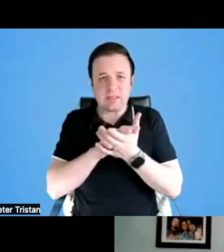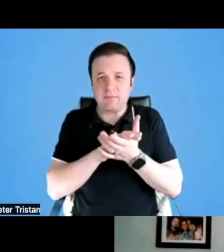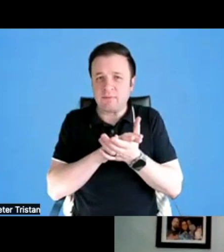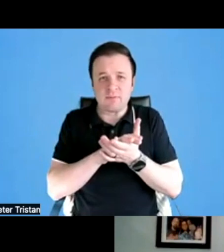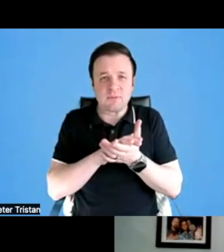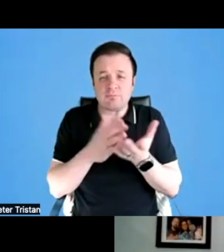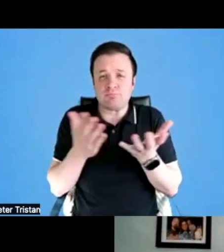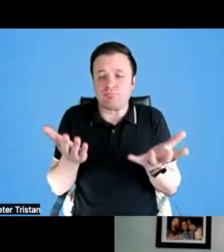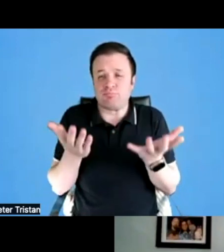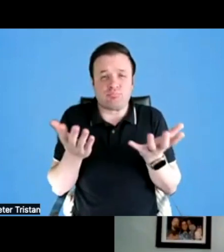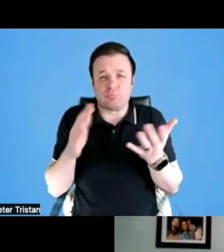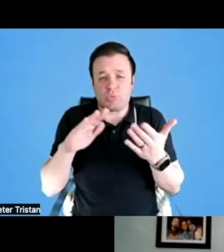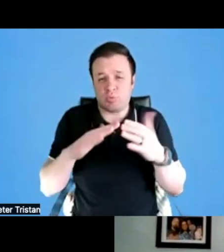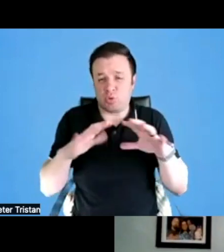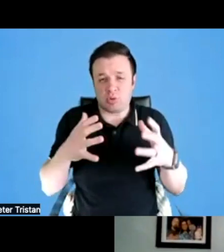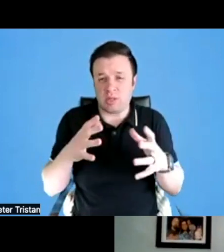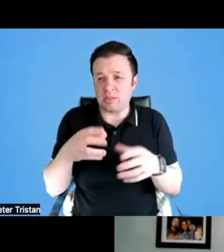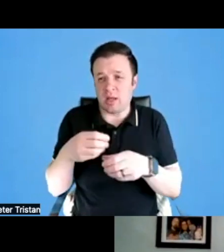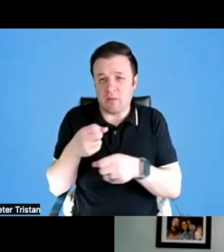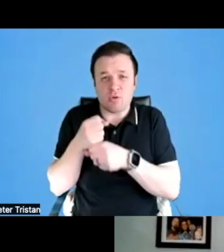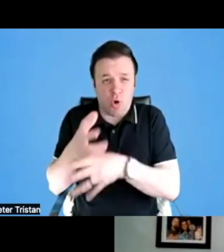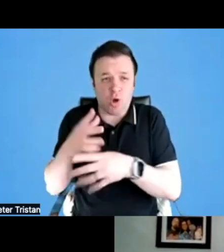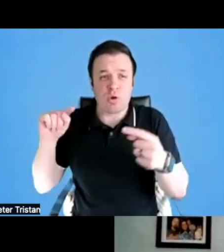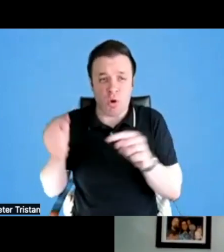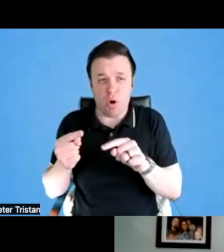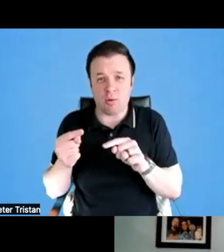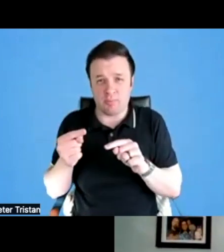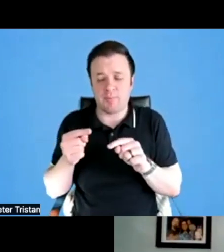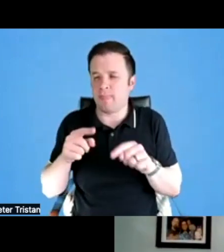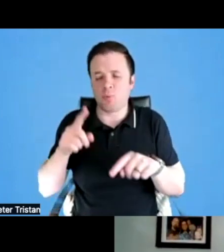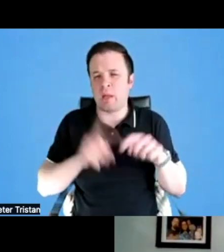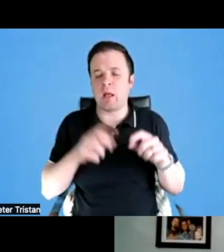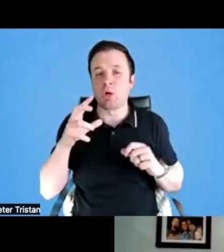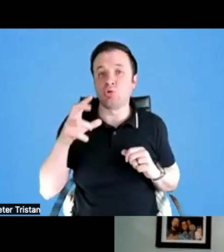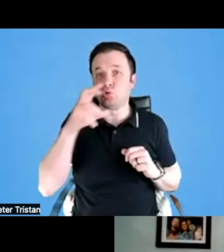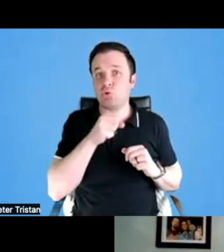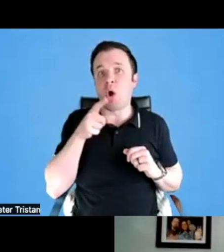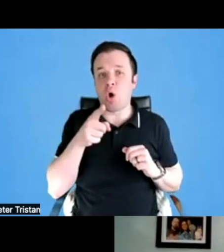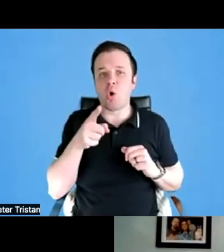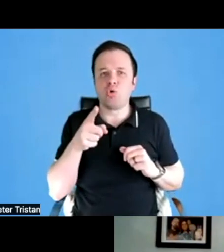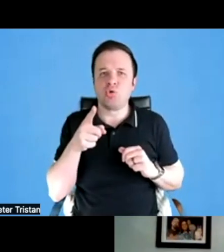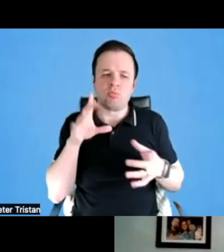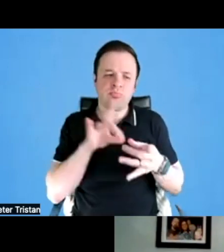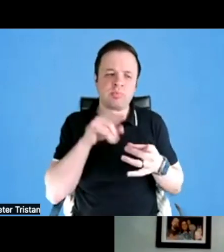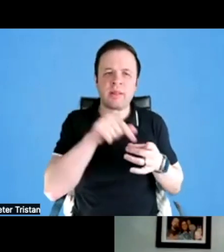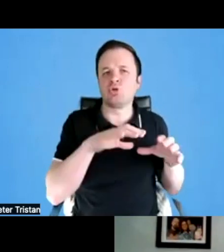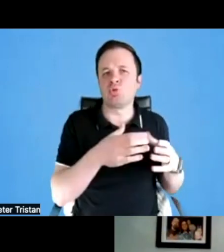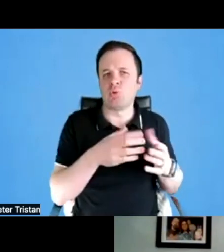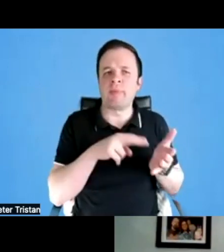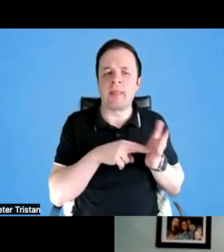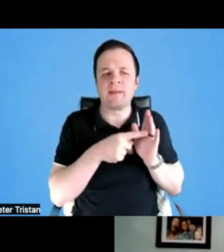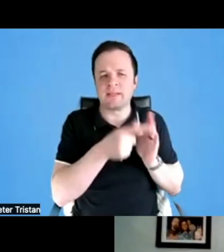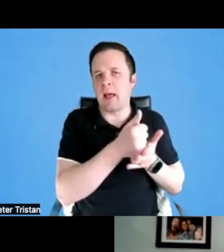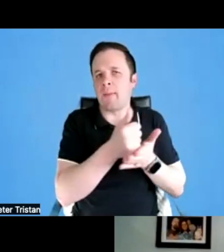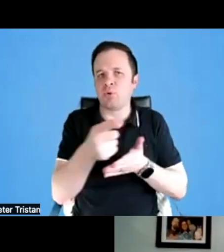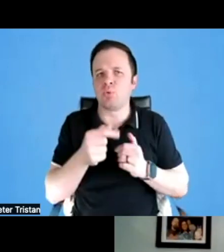that communities have caused our survivors harm. So it can't be assumed that because you belong to this group that they are going to be helpful to